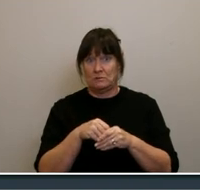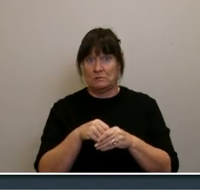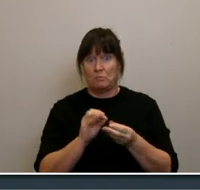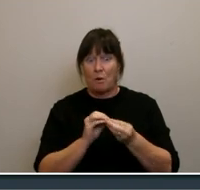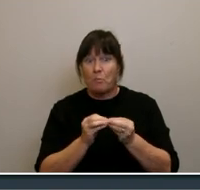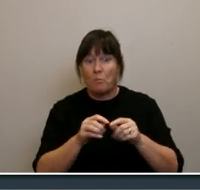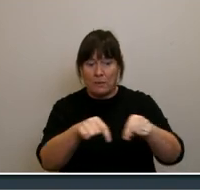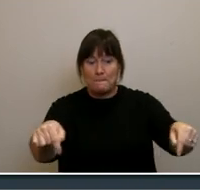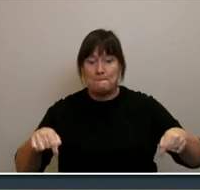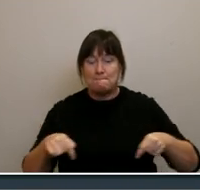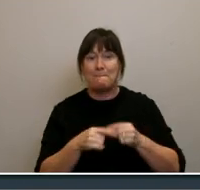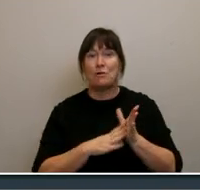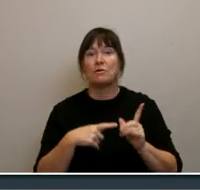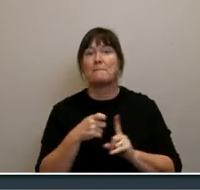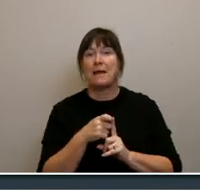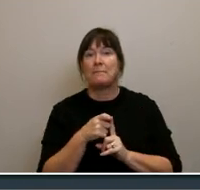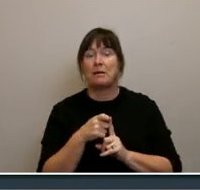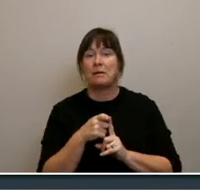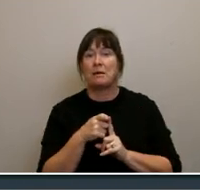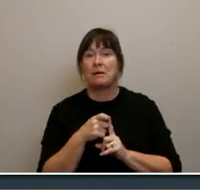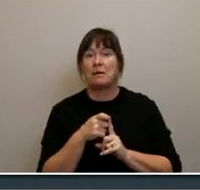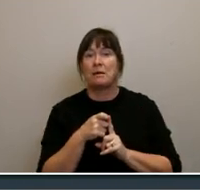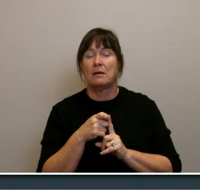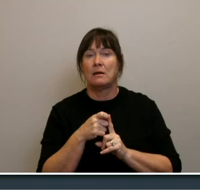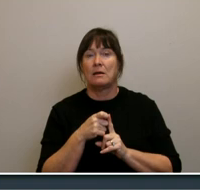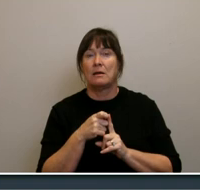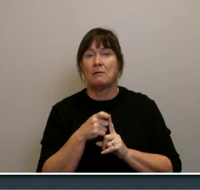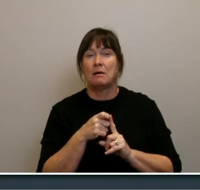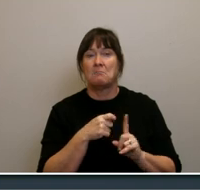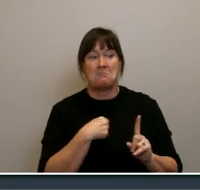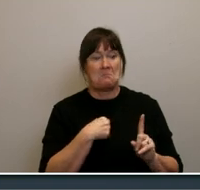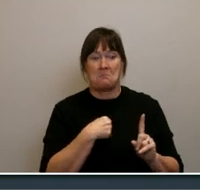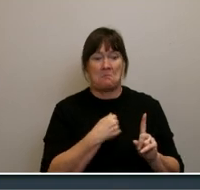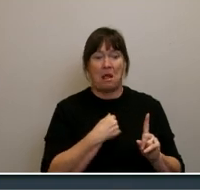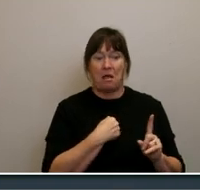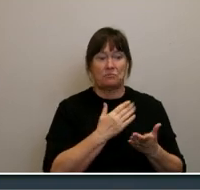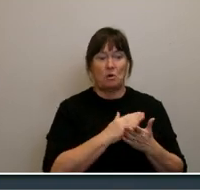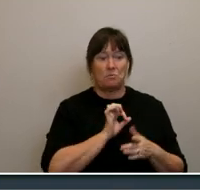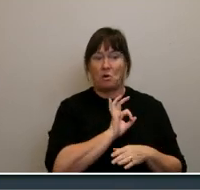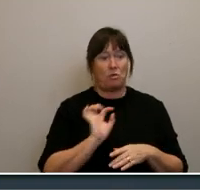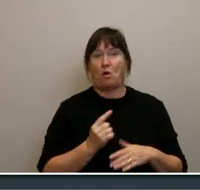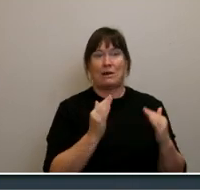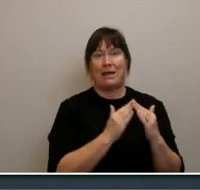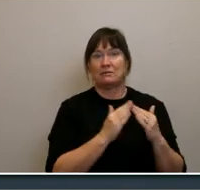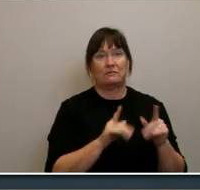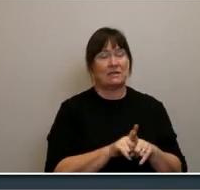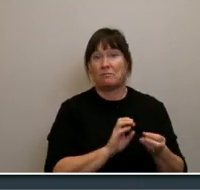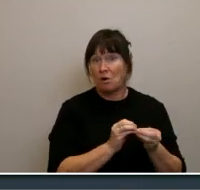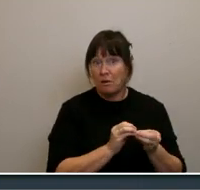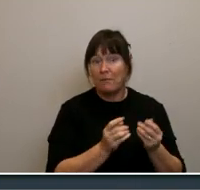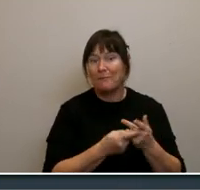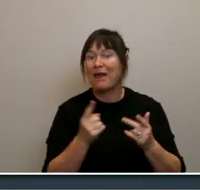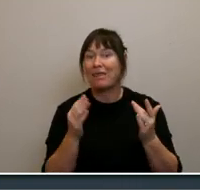attention. I'm just one house. I can't be the worst in Napier, and I doubt that I'm the best either. So, and